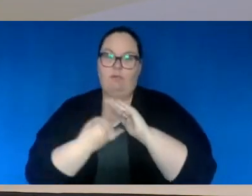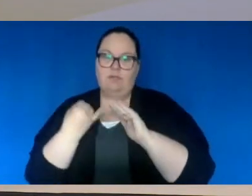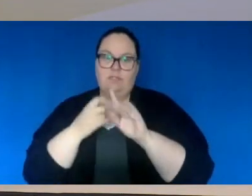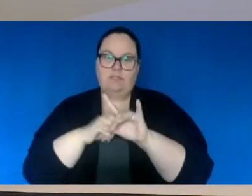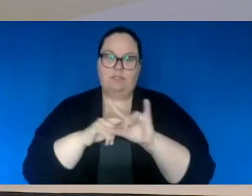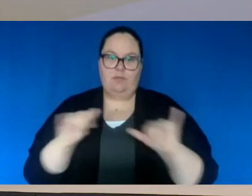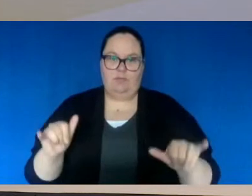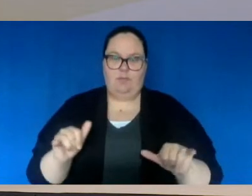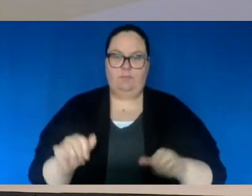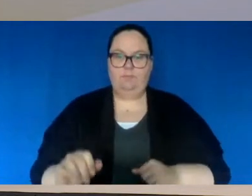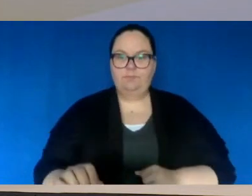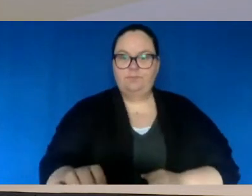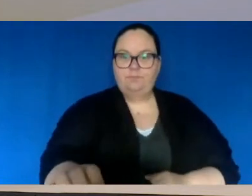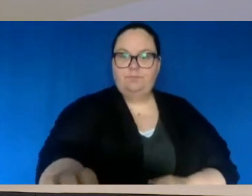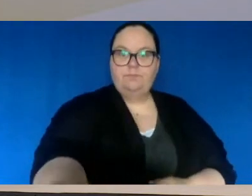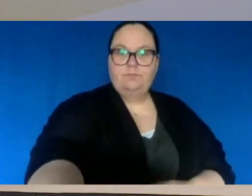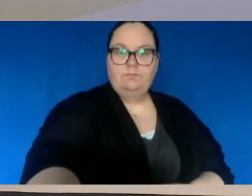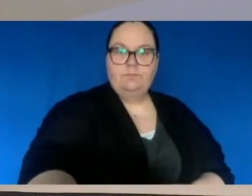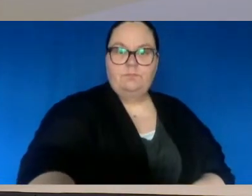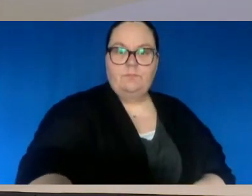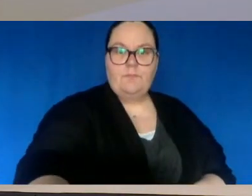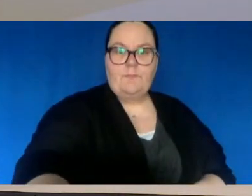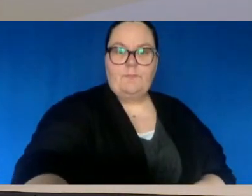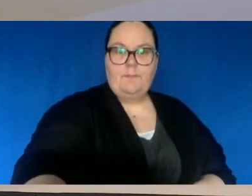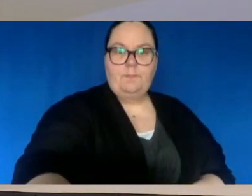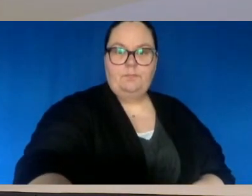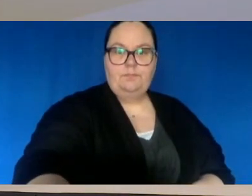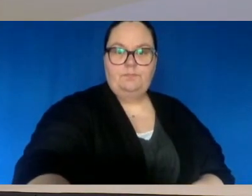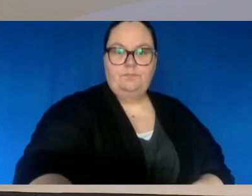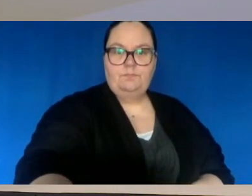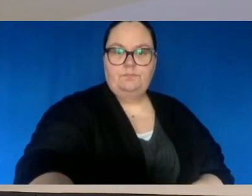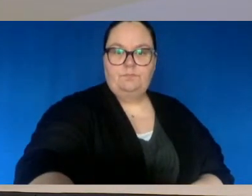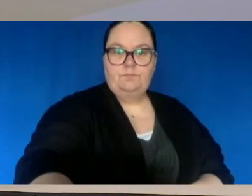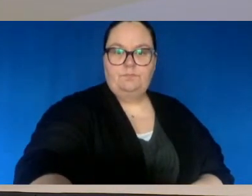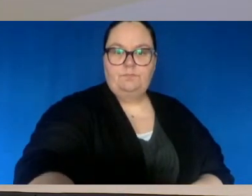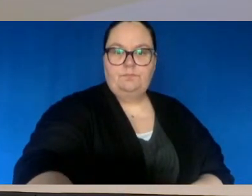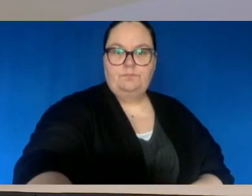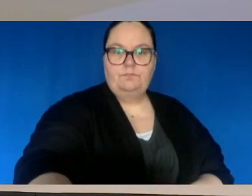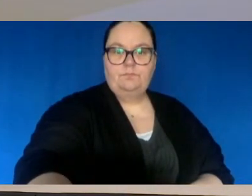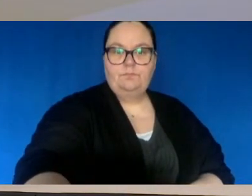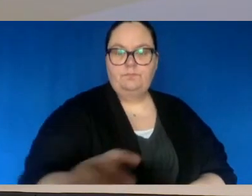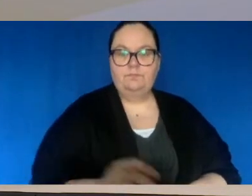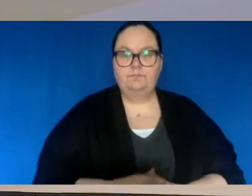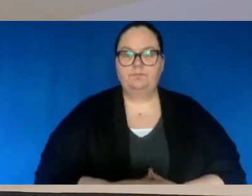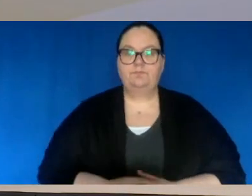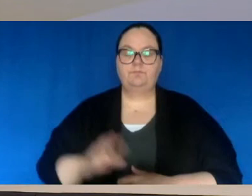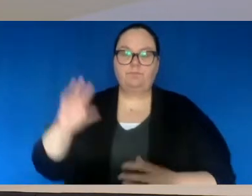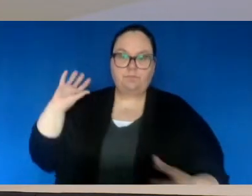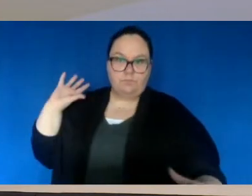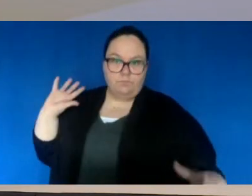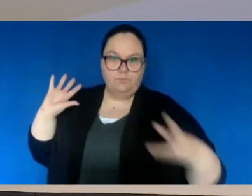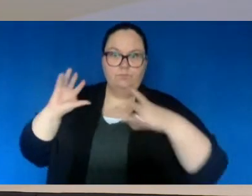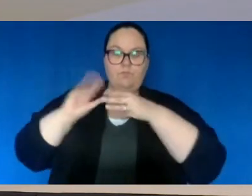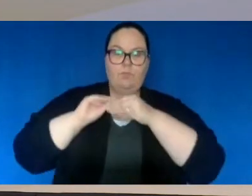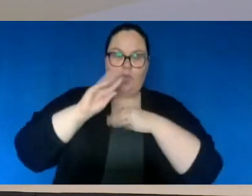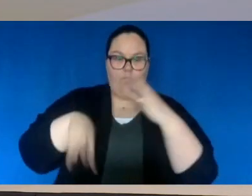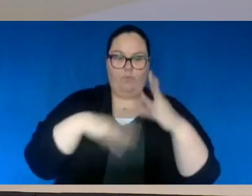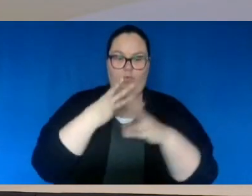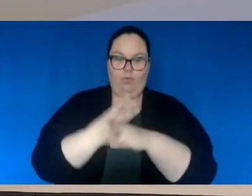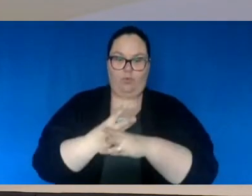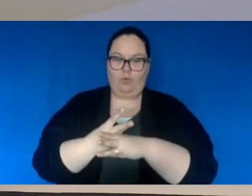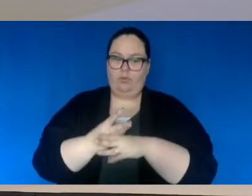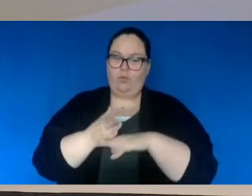Globally, there have been over 144 million cases of COVID, and the World Health Organization reporting a